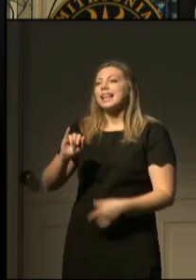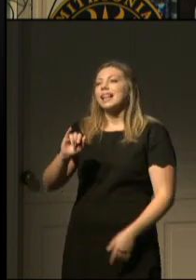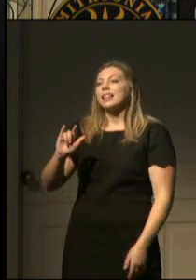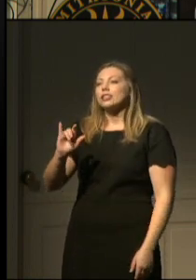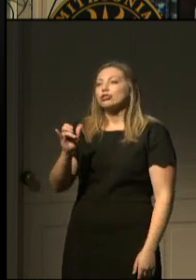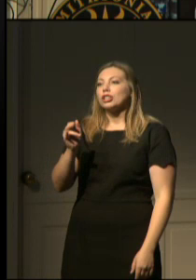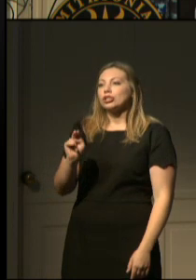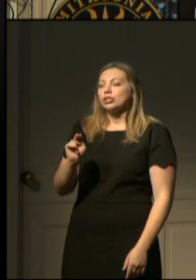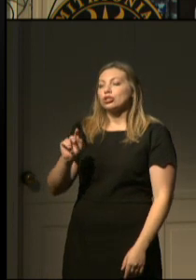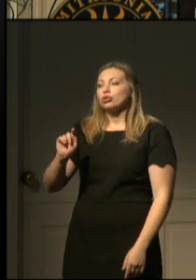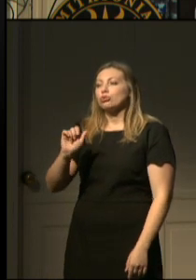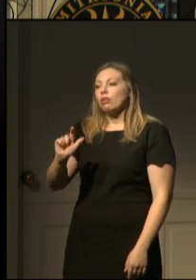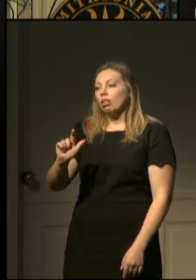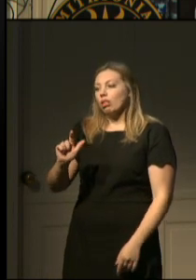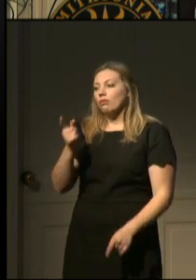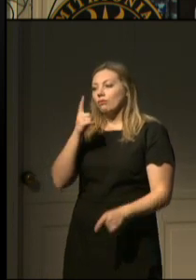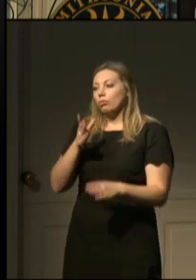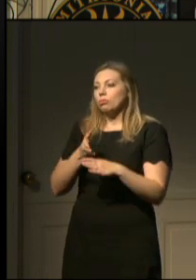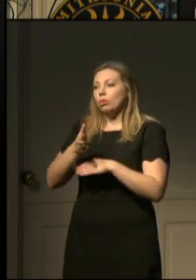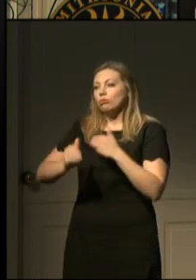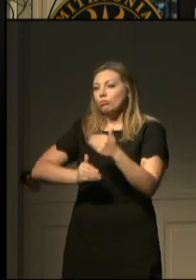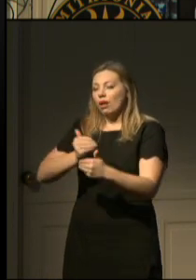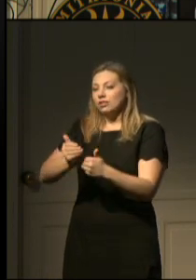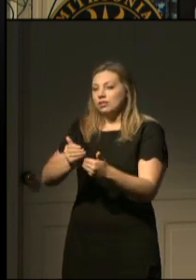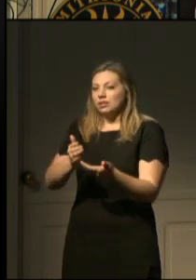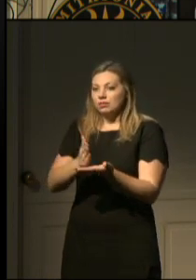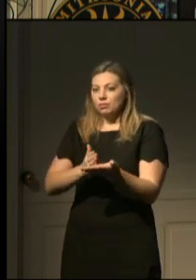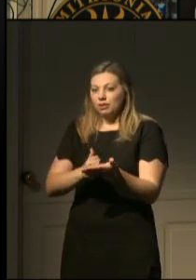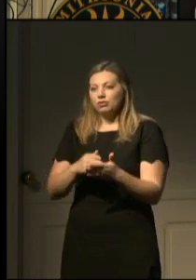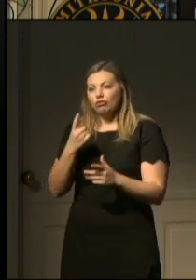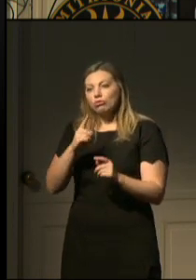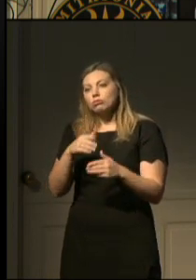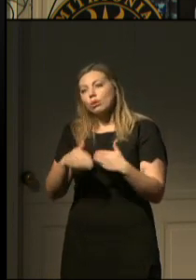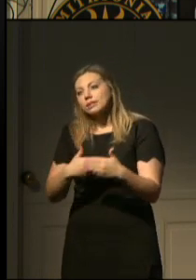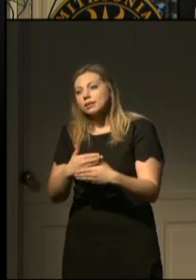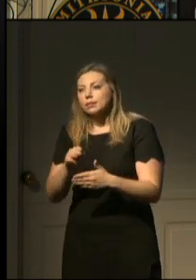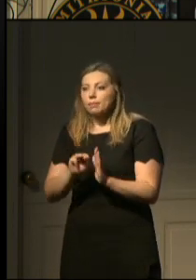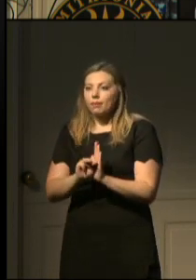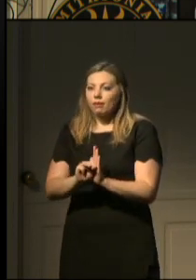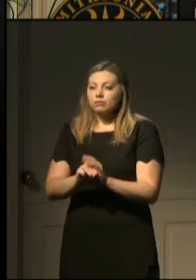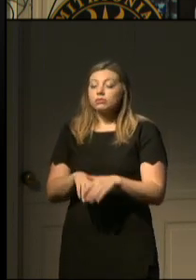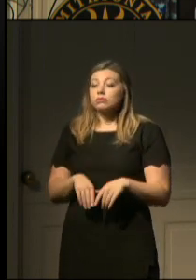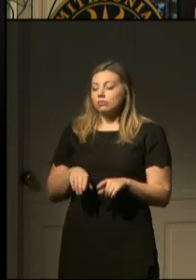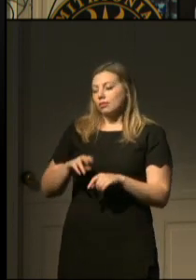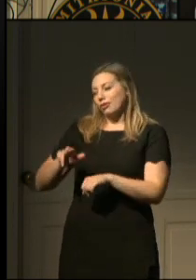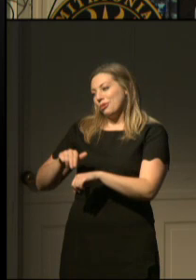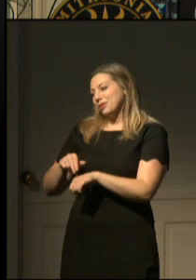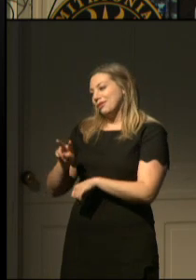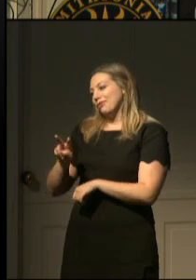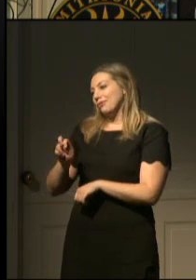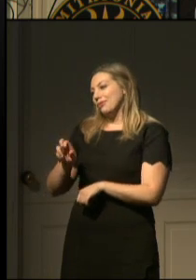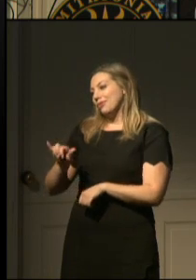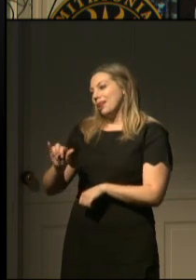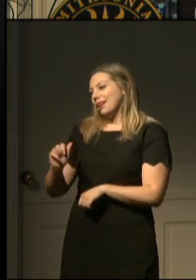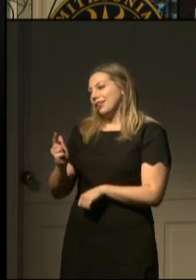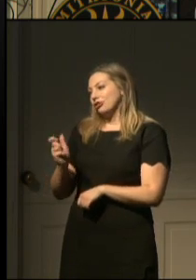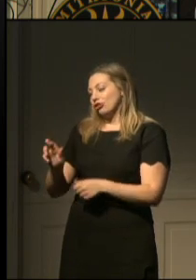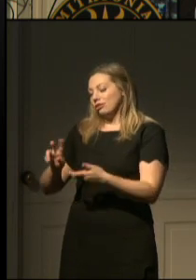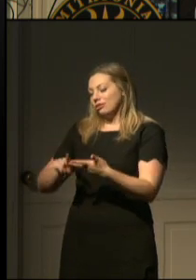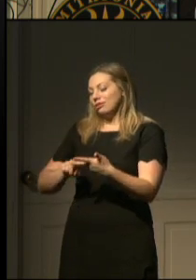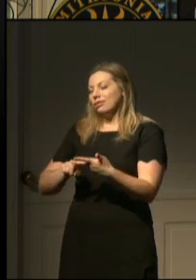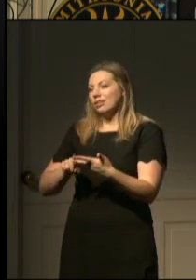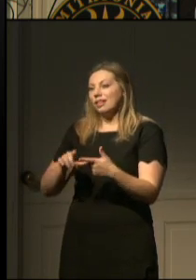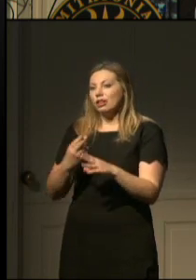post-processing steps, invoking various tools used to post-process models. And of course, Voyager, which is used for